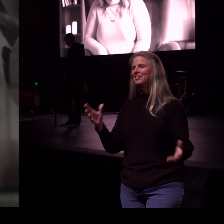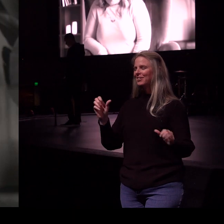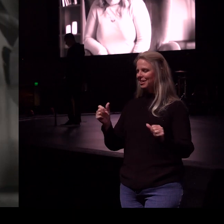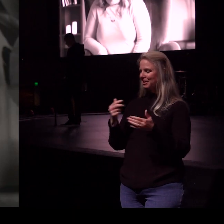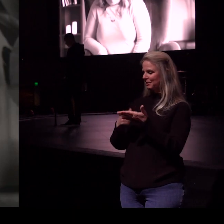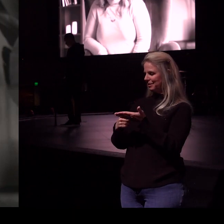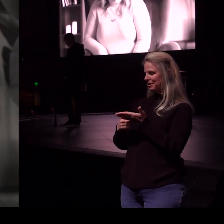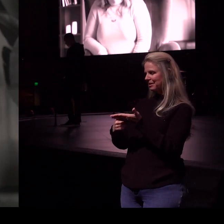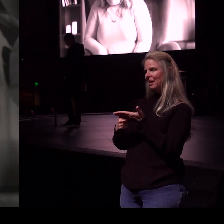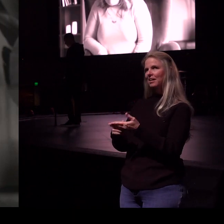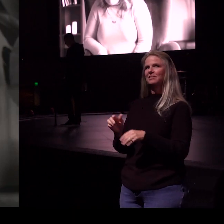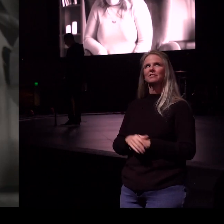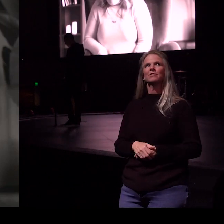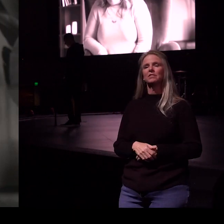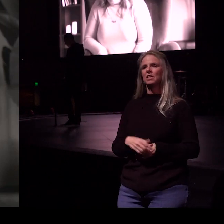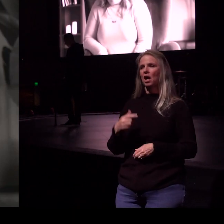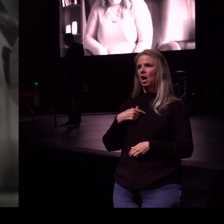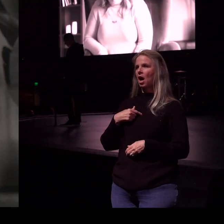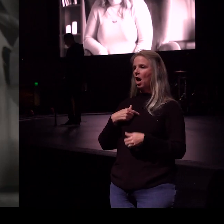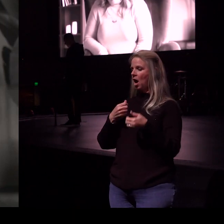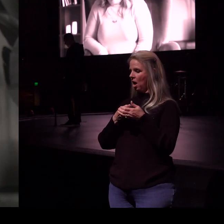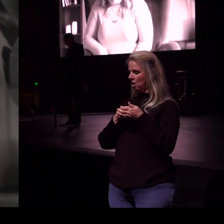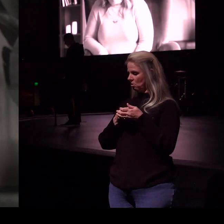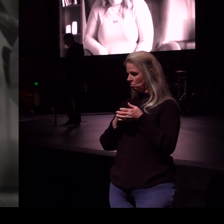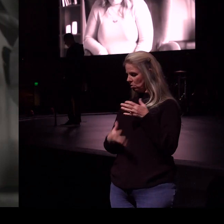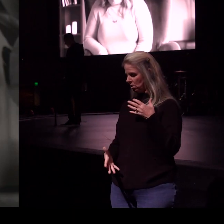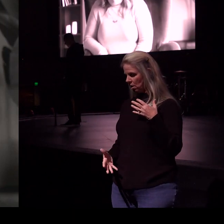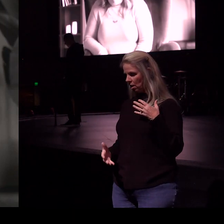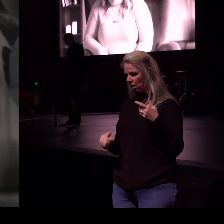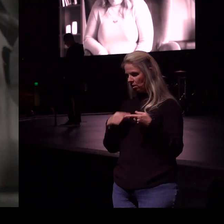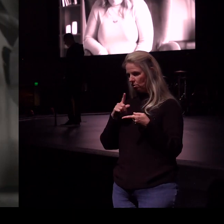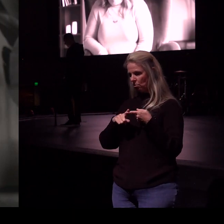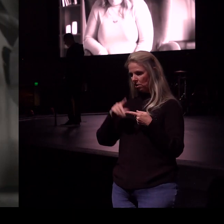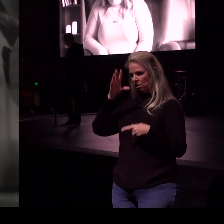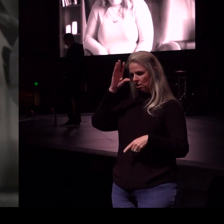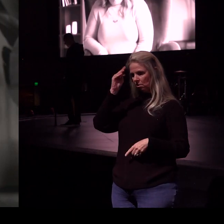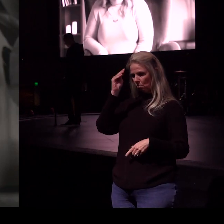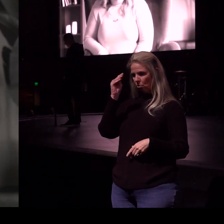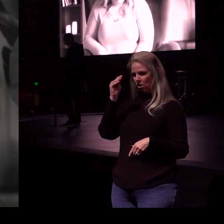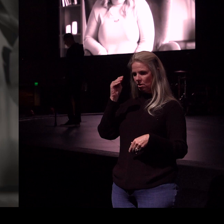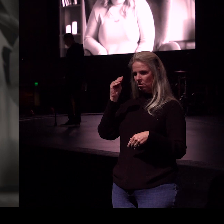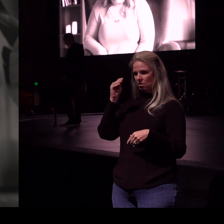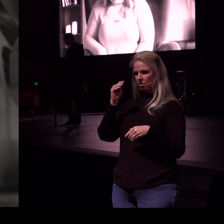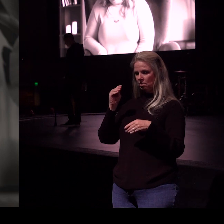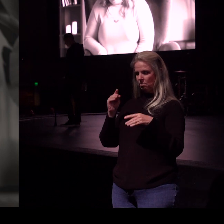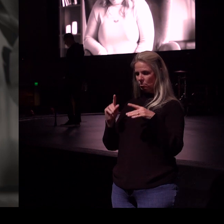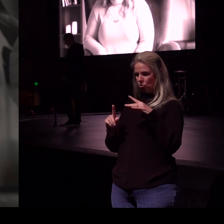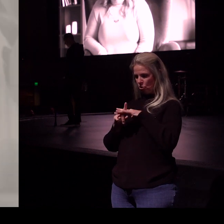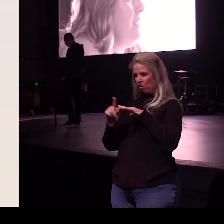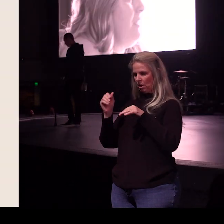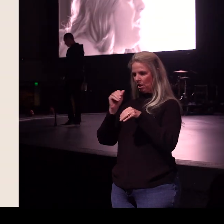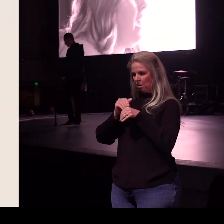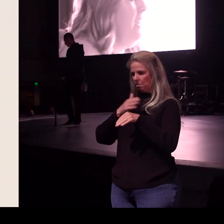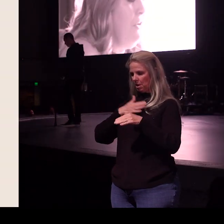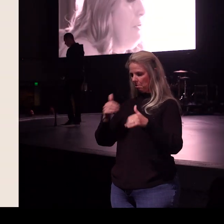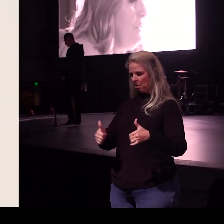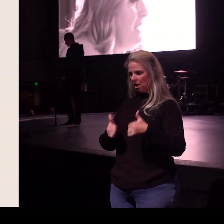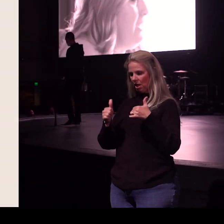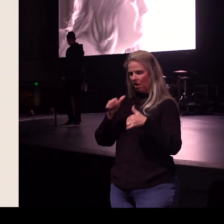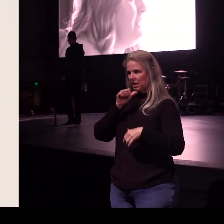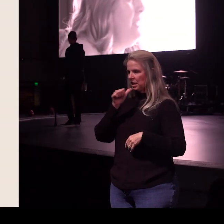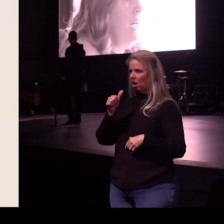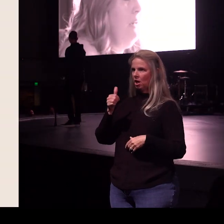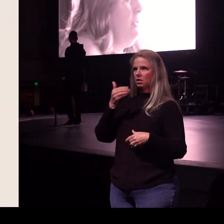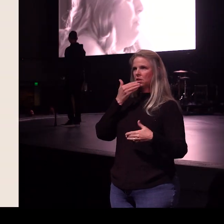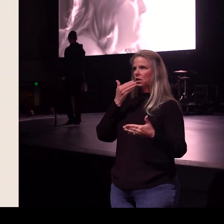her. I was lost when these boys came into my life. I was not in a good